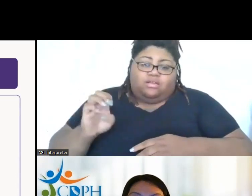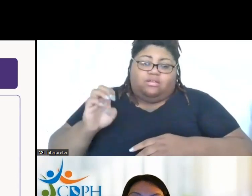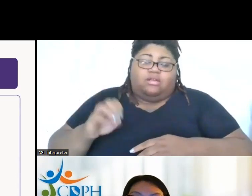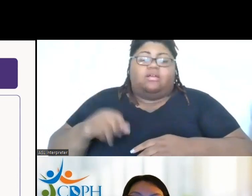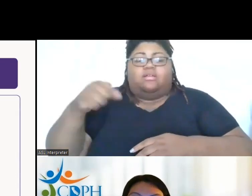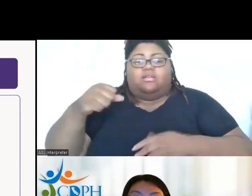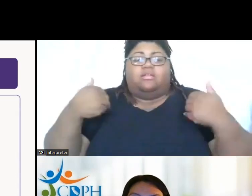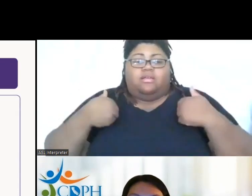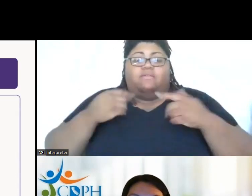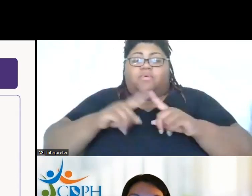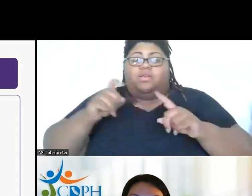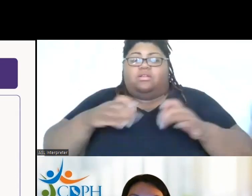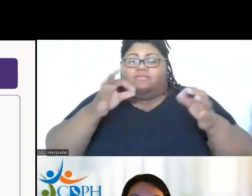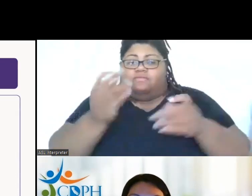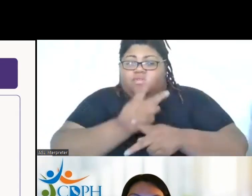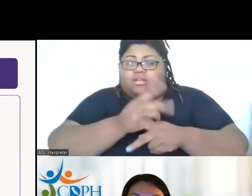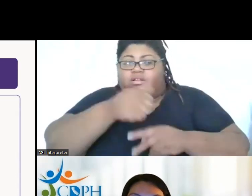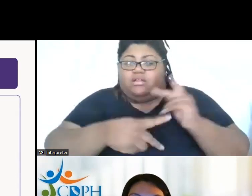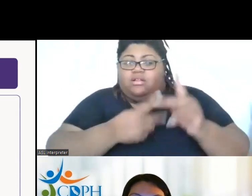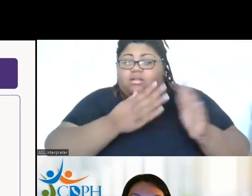a plan and get access to treatment.